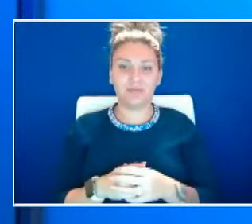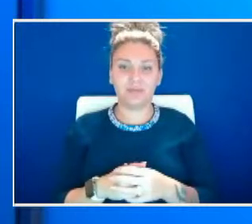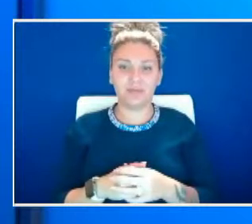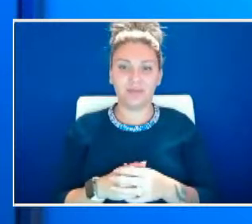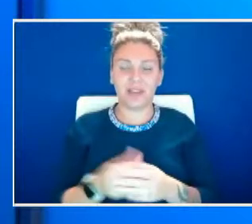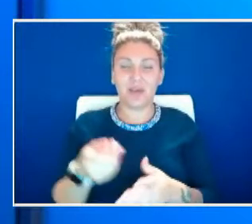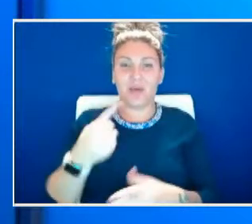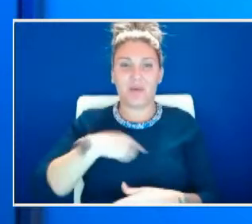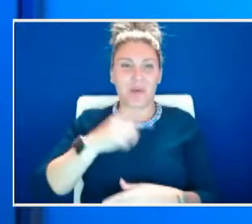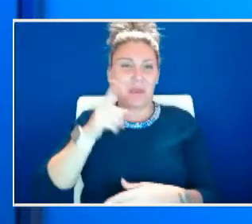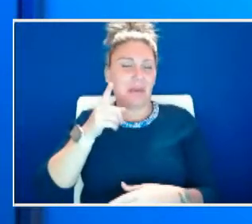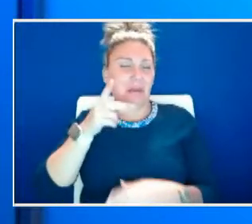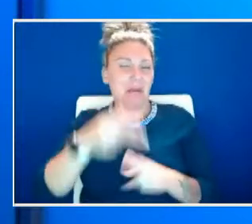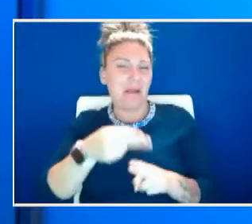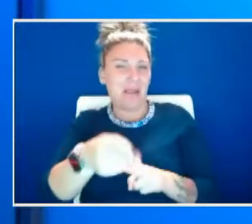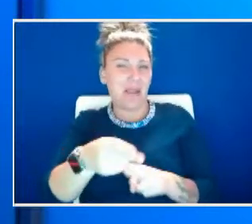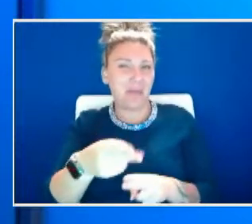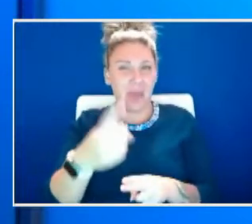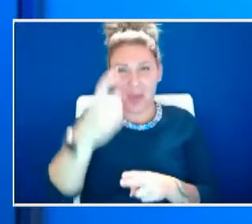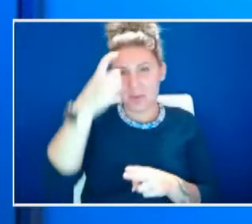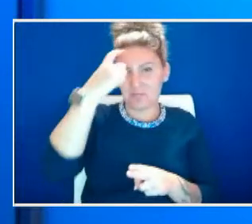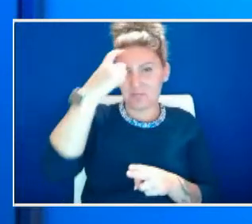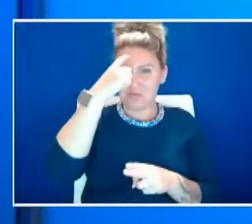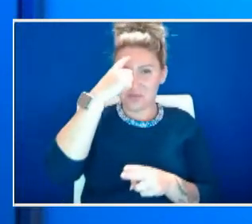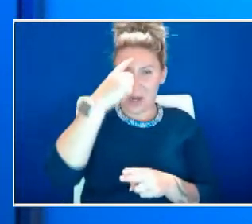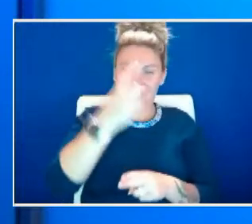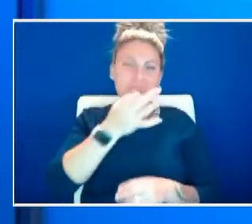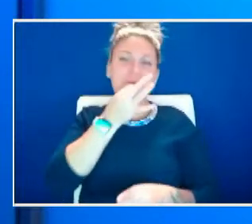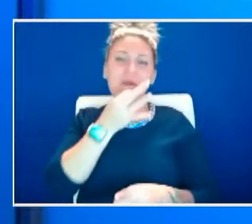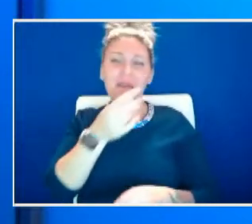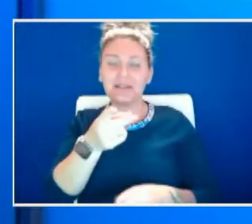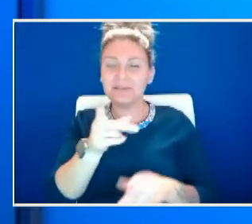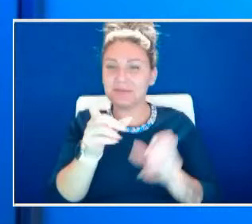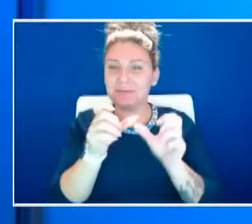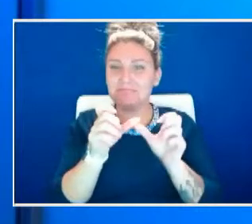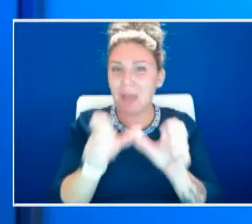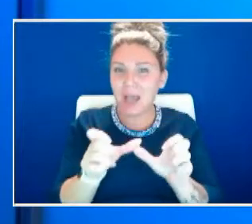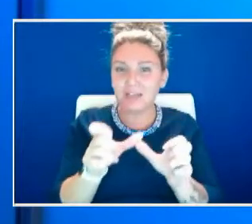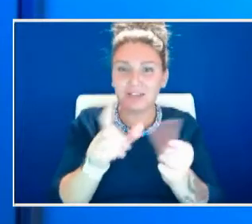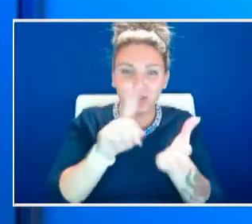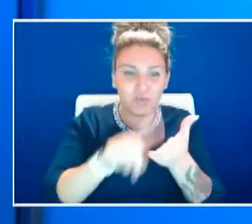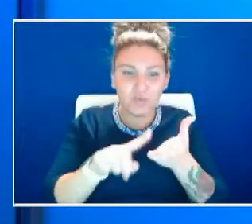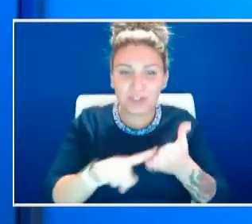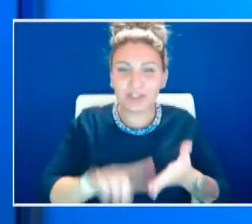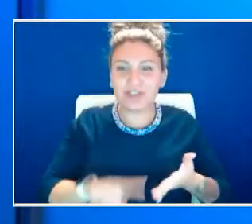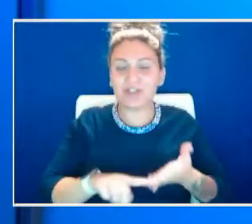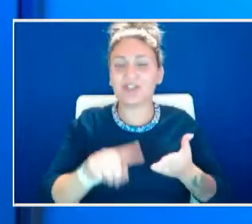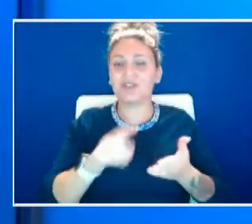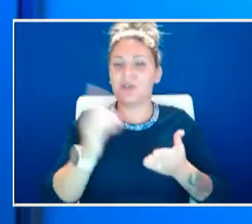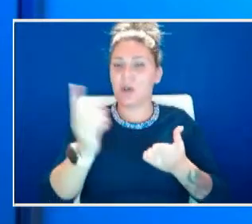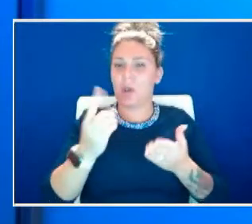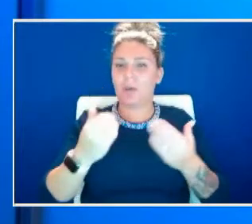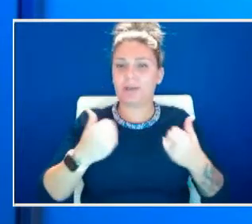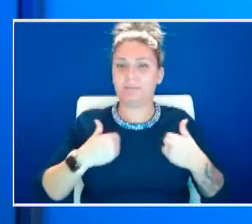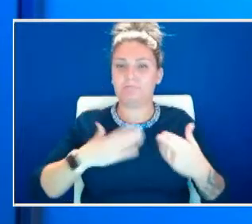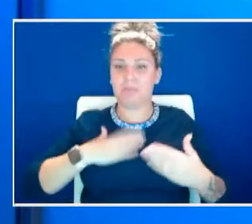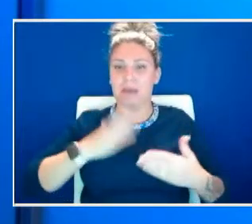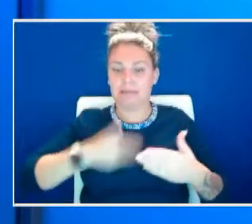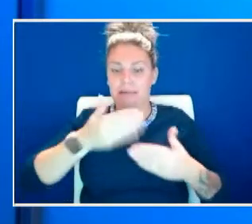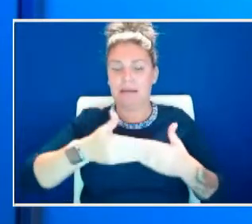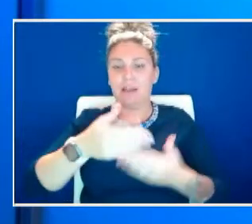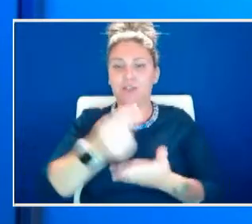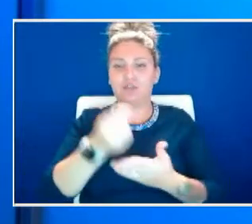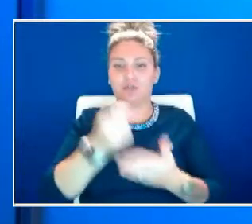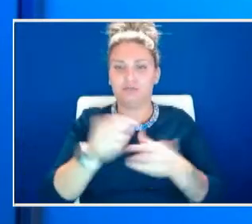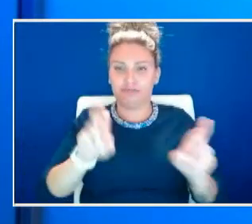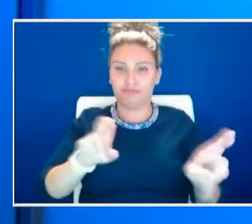brainiac, and he is constantly researching, and he's always has my next treatment lined up, because right